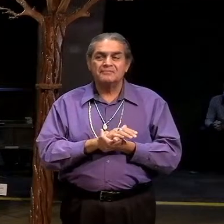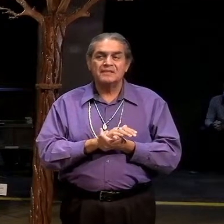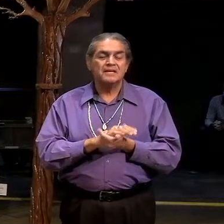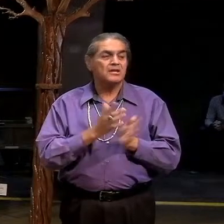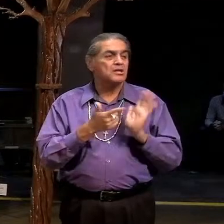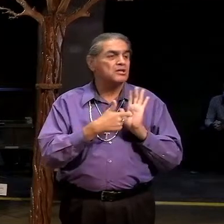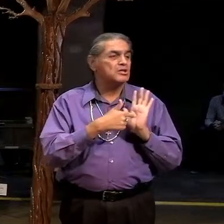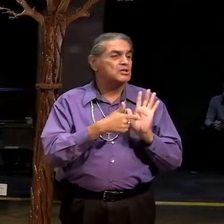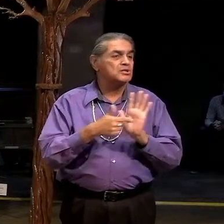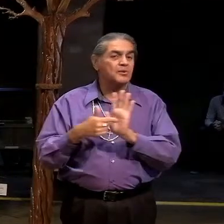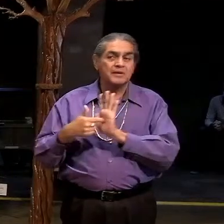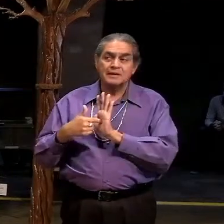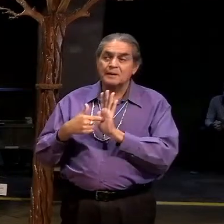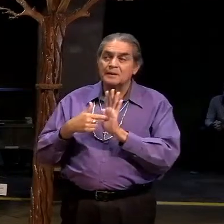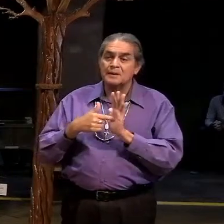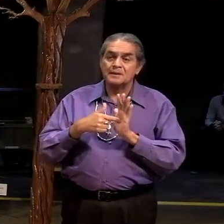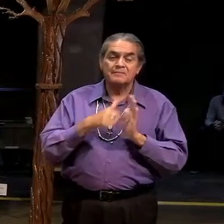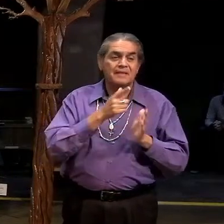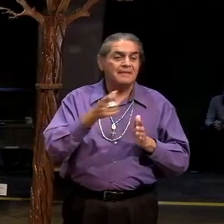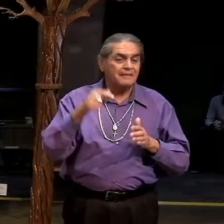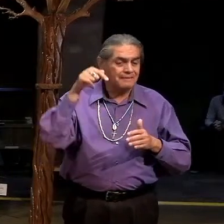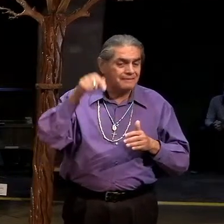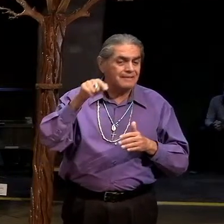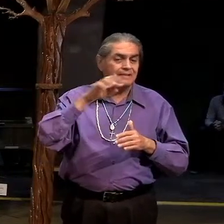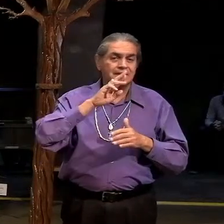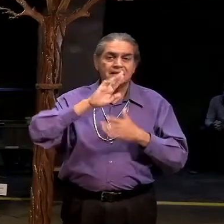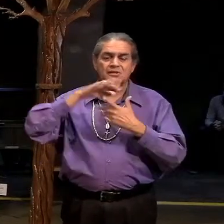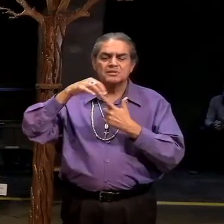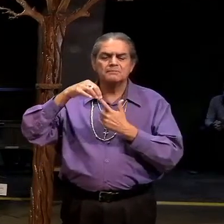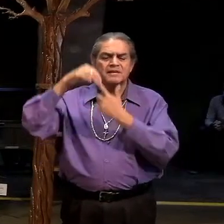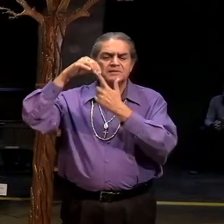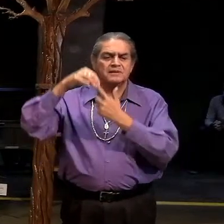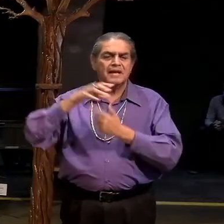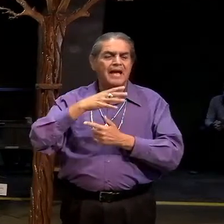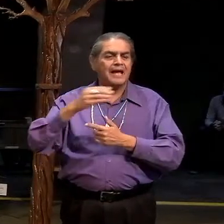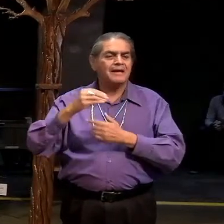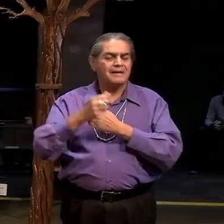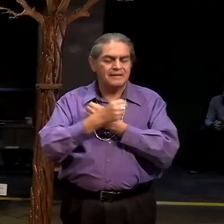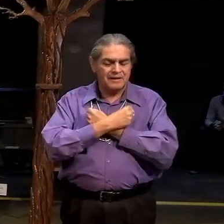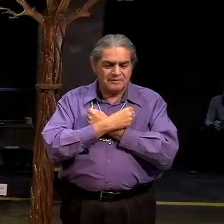showing them that they are special and beloved.